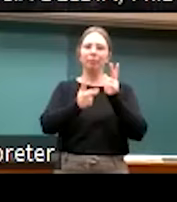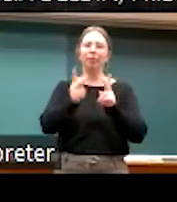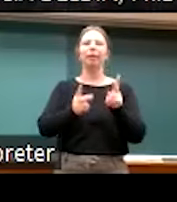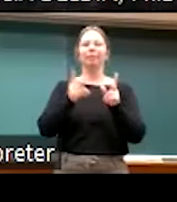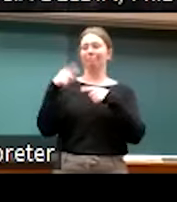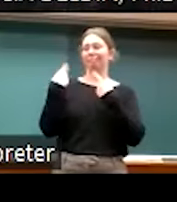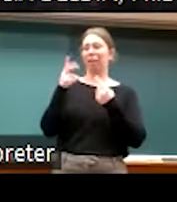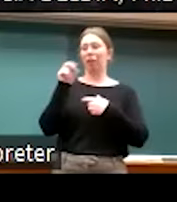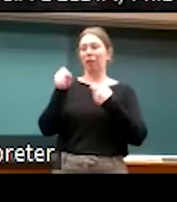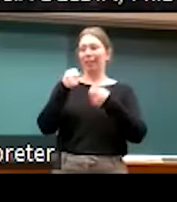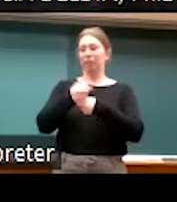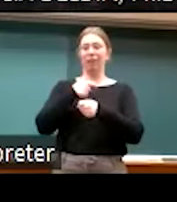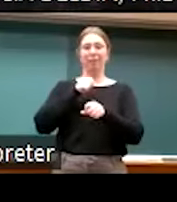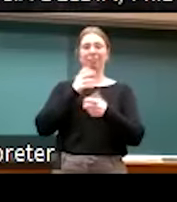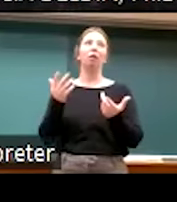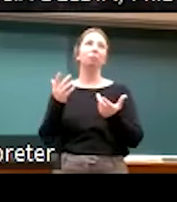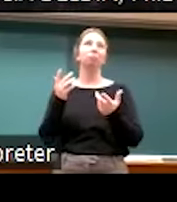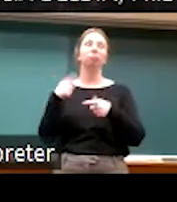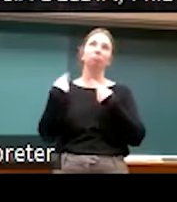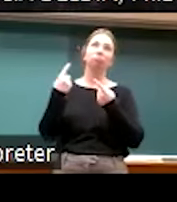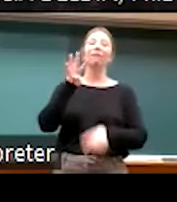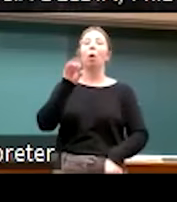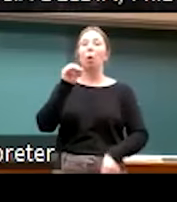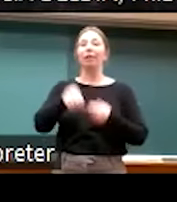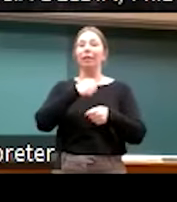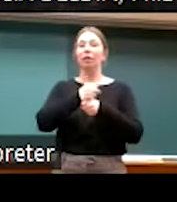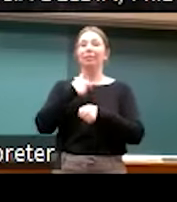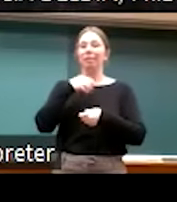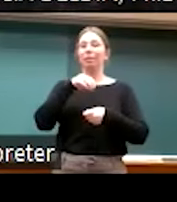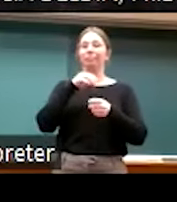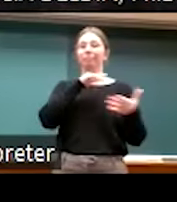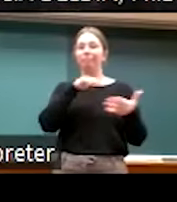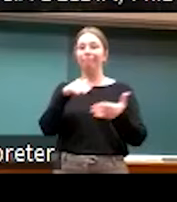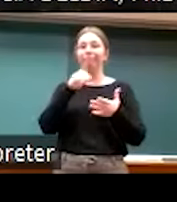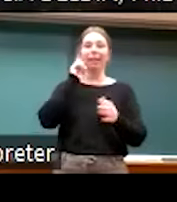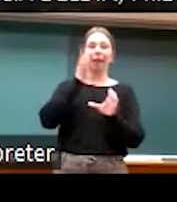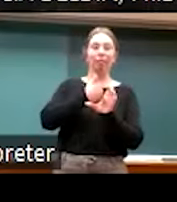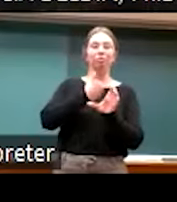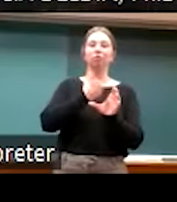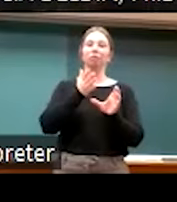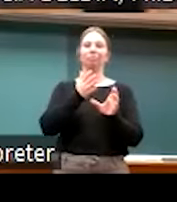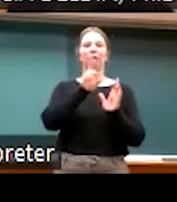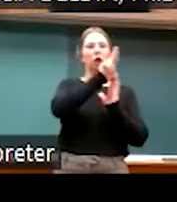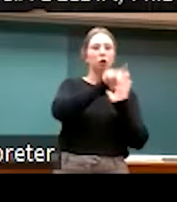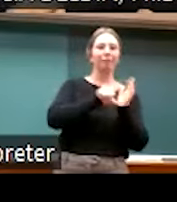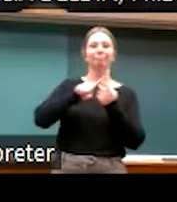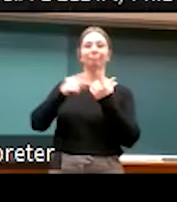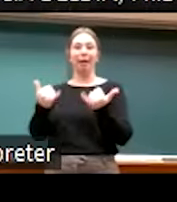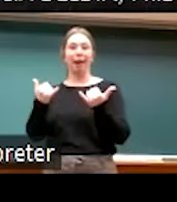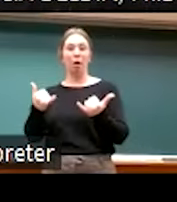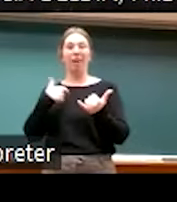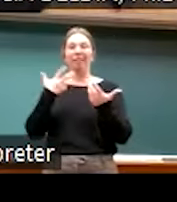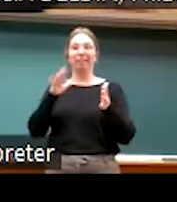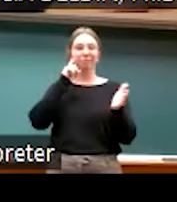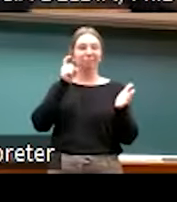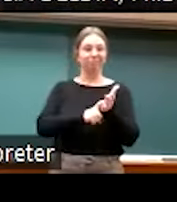been in psychology for 40 years as an undergrad till now. And what have I seen? What has happened during my